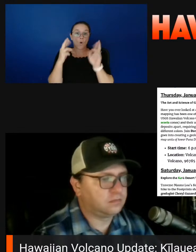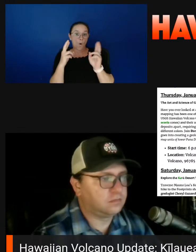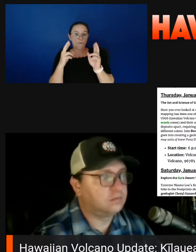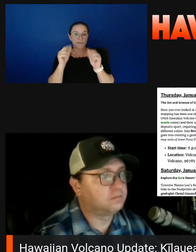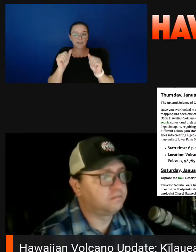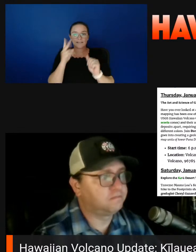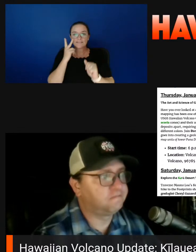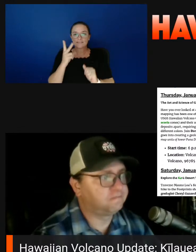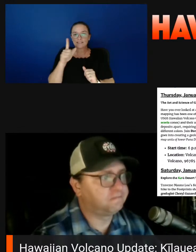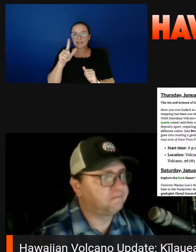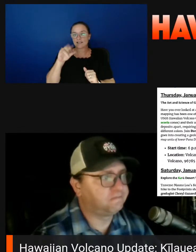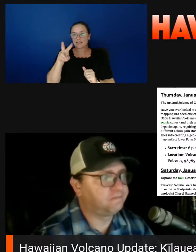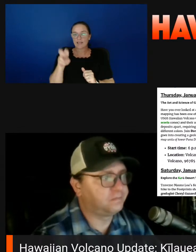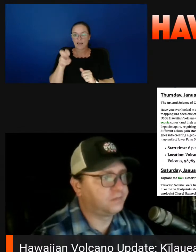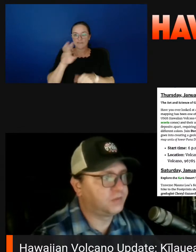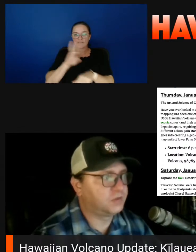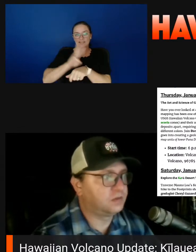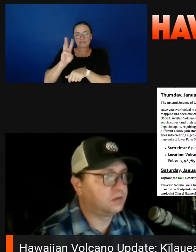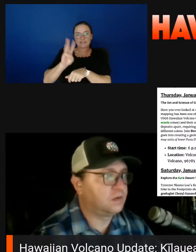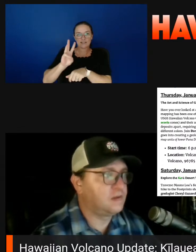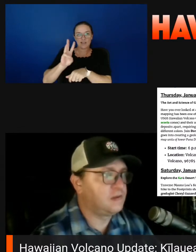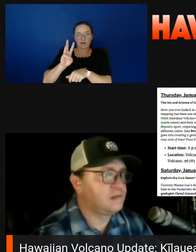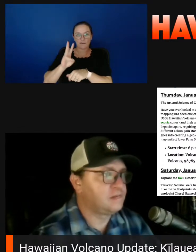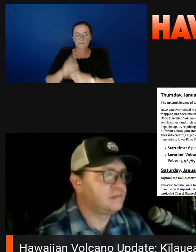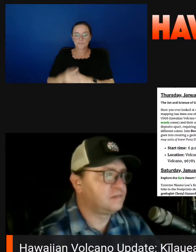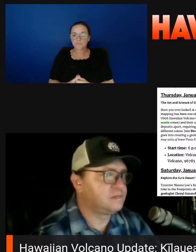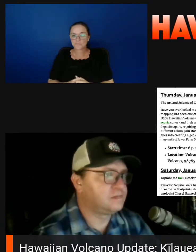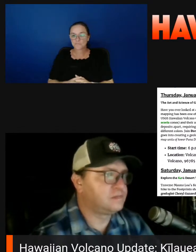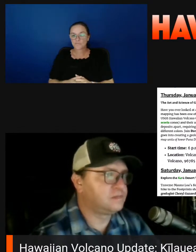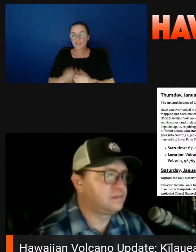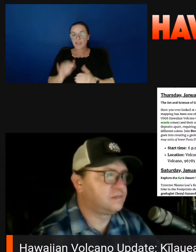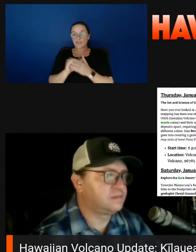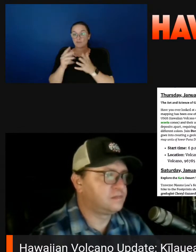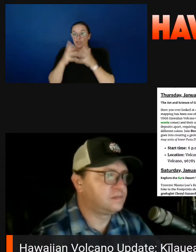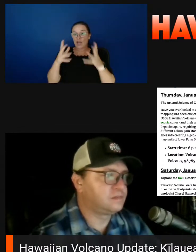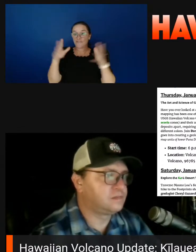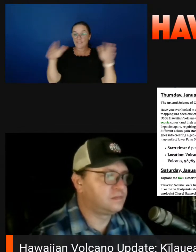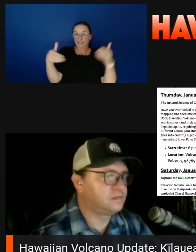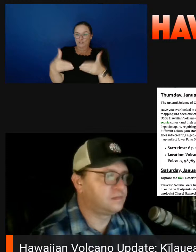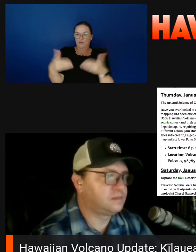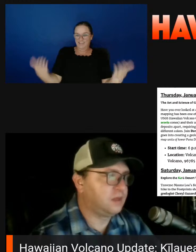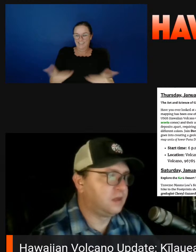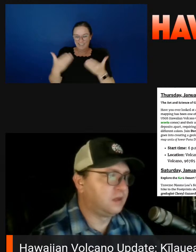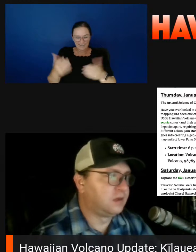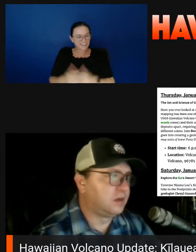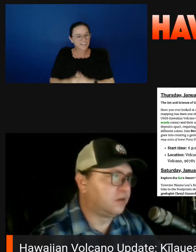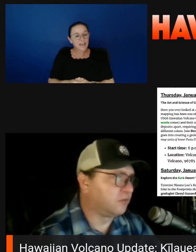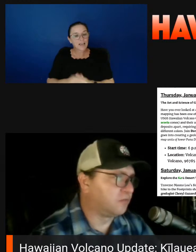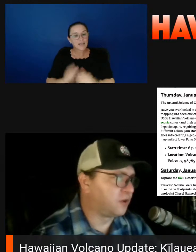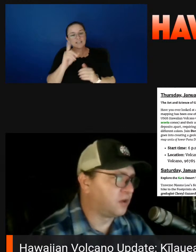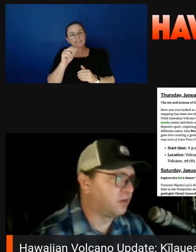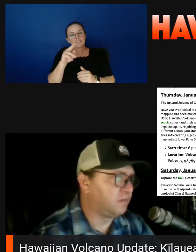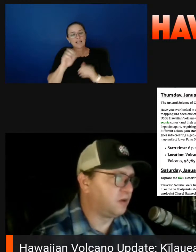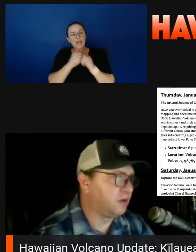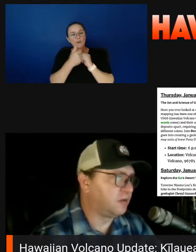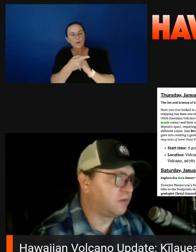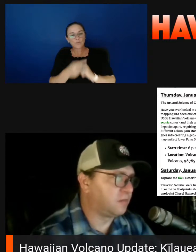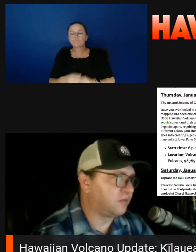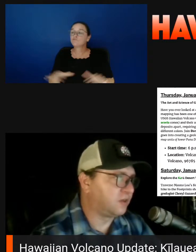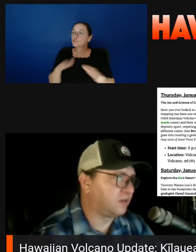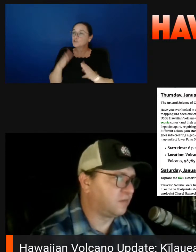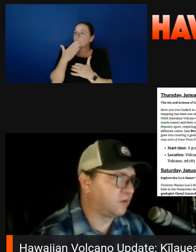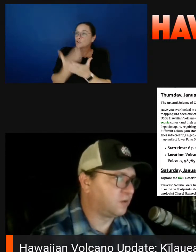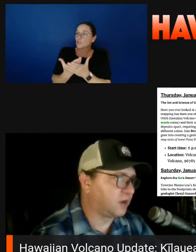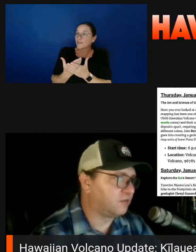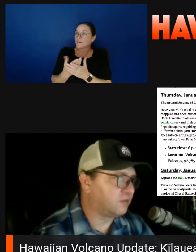at 6 p.m. Hawaiian time. So that was a whole lot of just intro right there, Dane. How are you doing today? Oh, doing pretty good. Been pretty